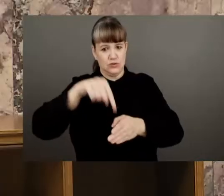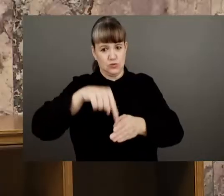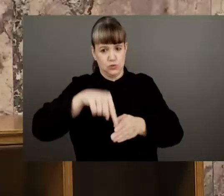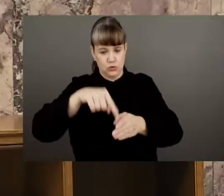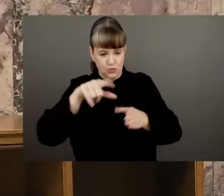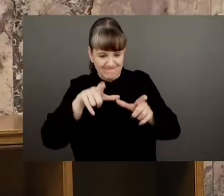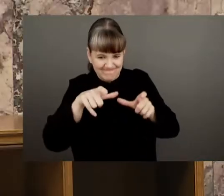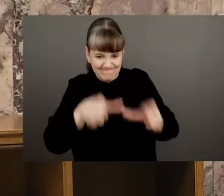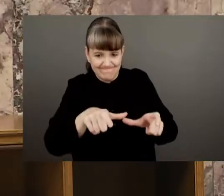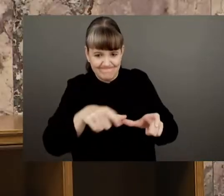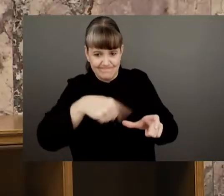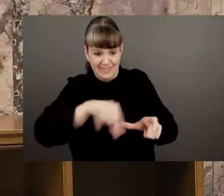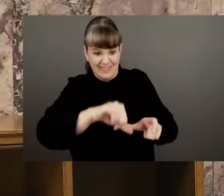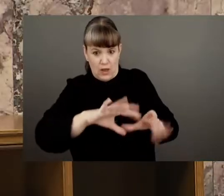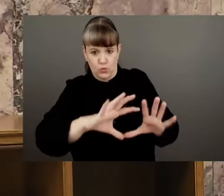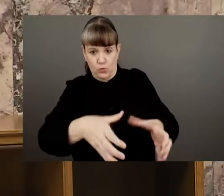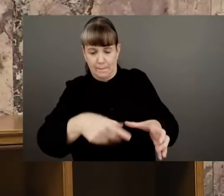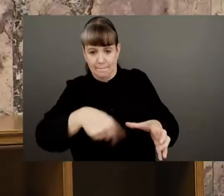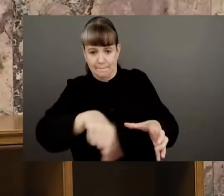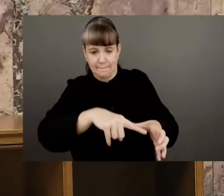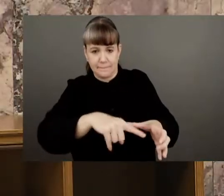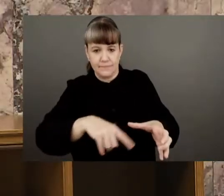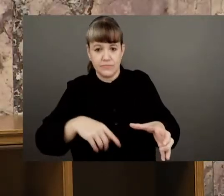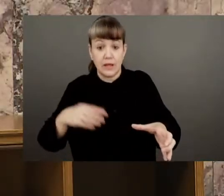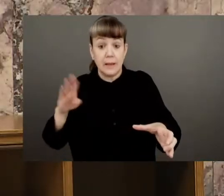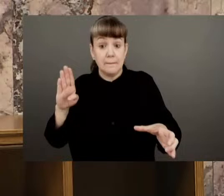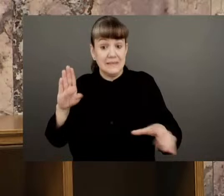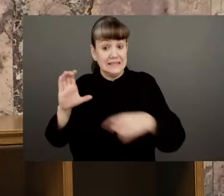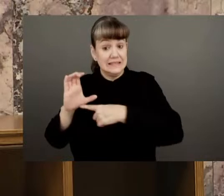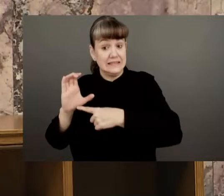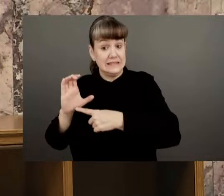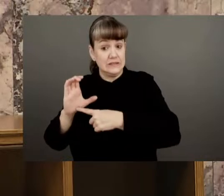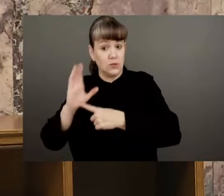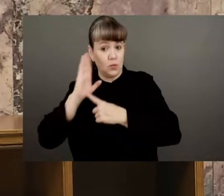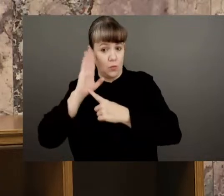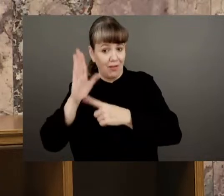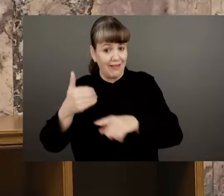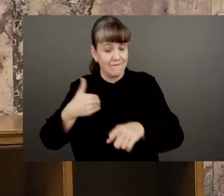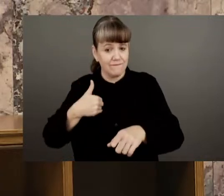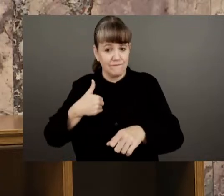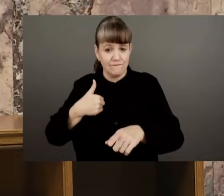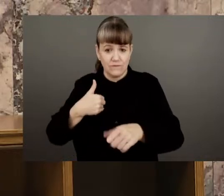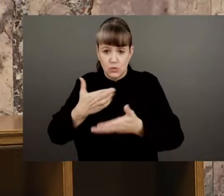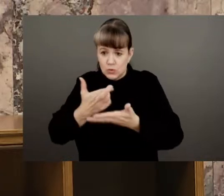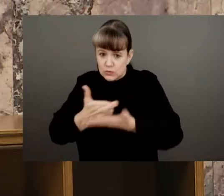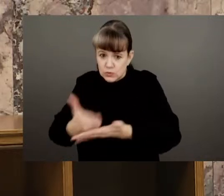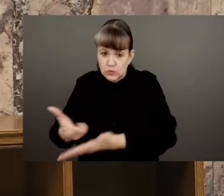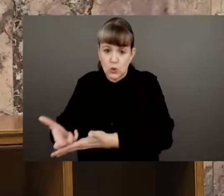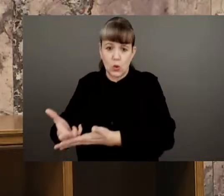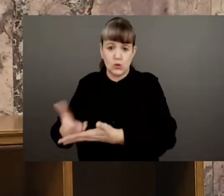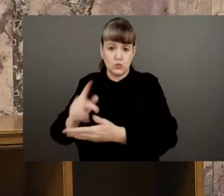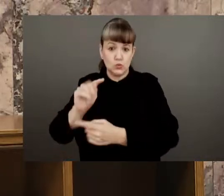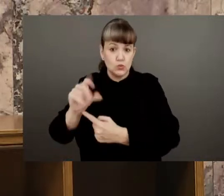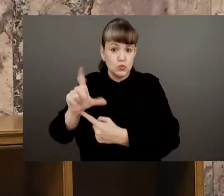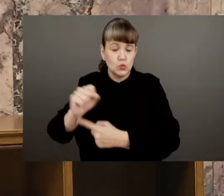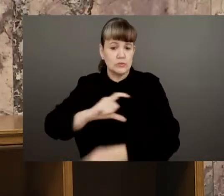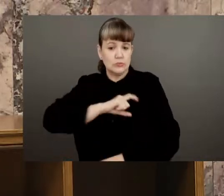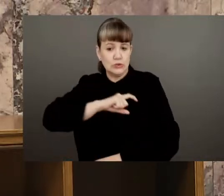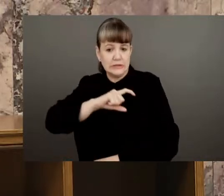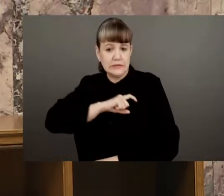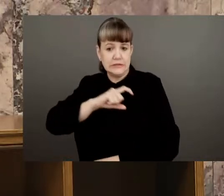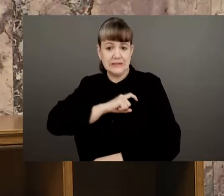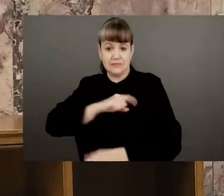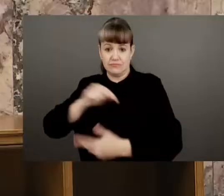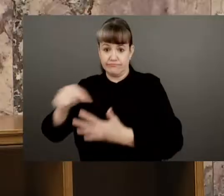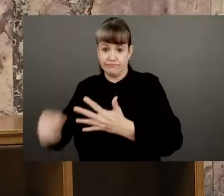that police have the resources and that victims of extortion have the supports that they need in terms of safety